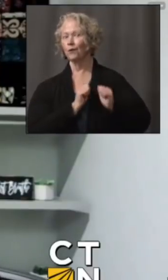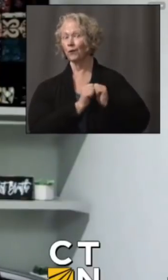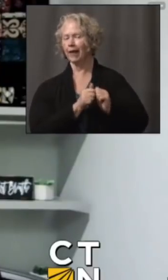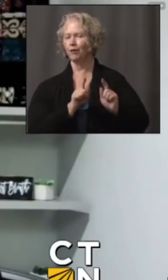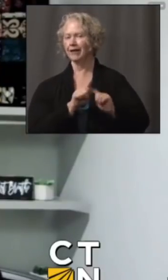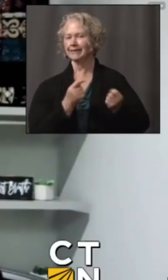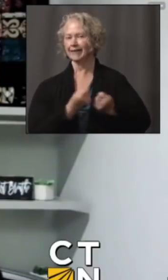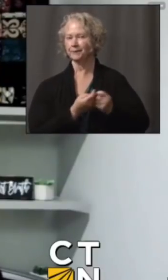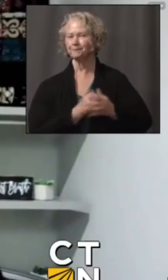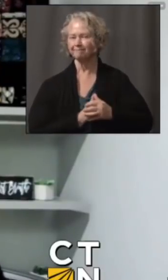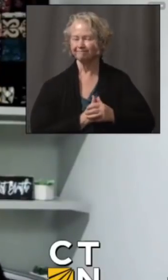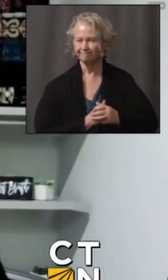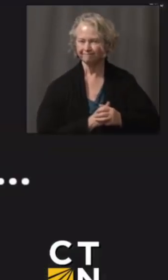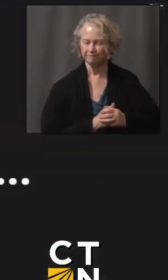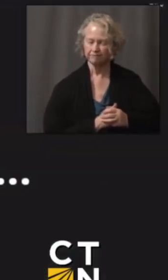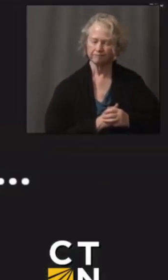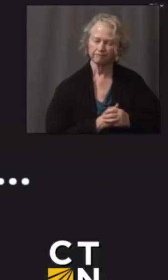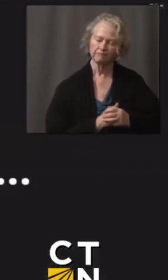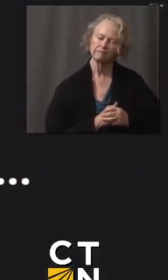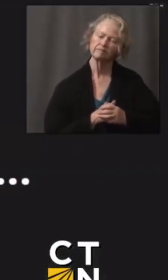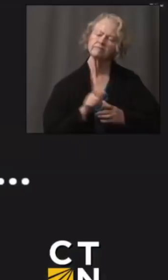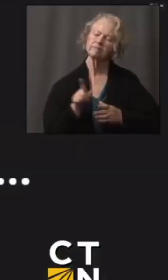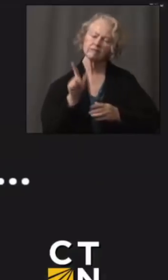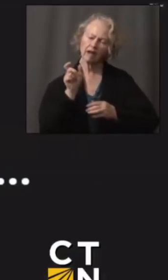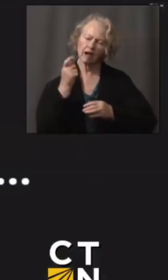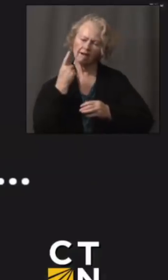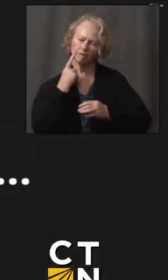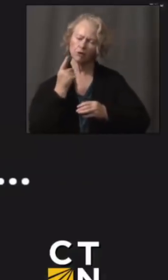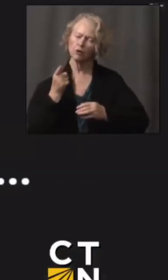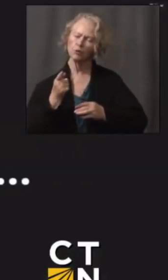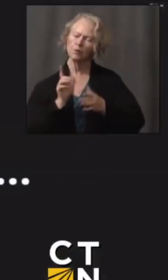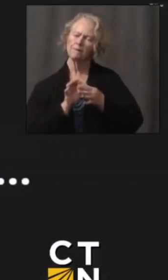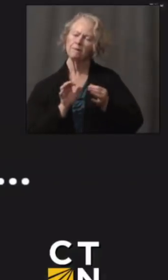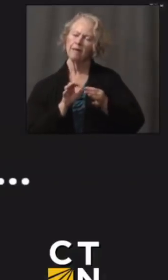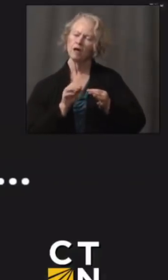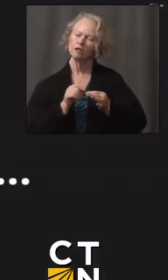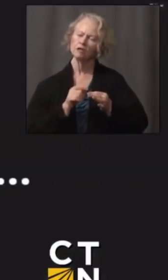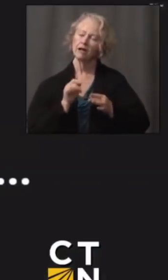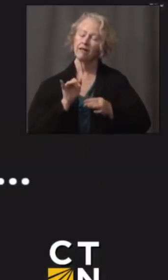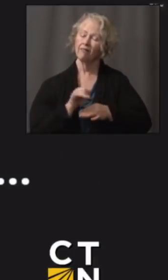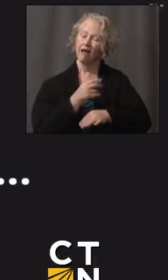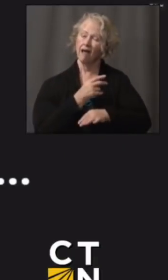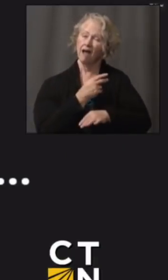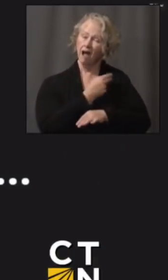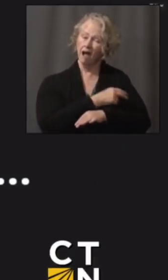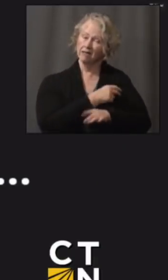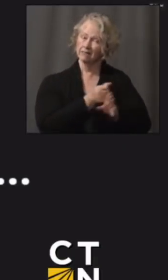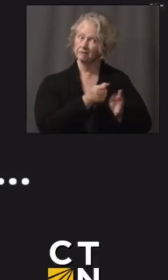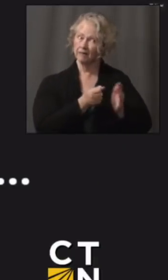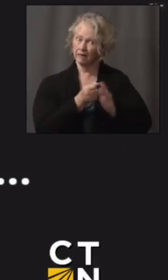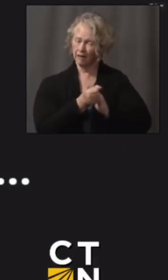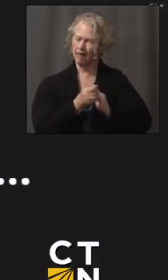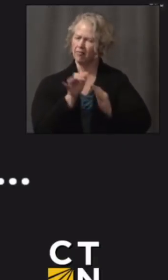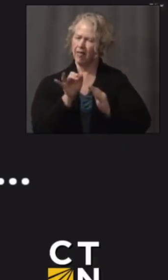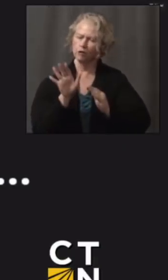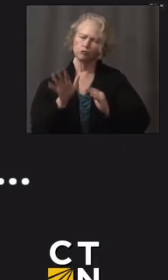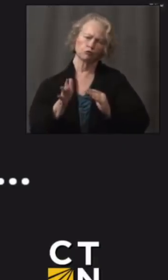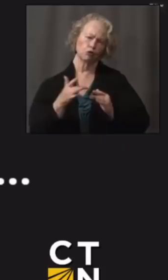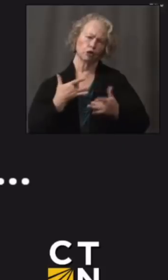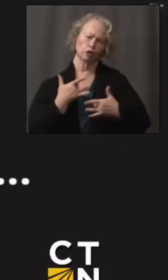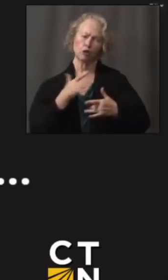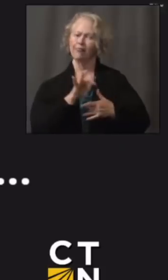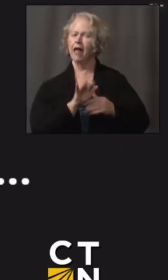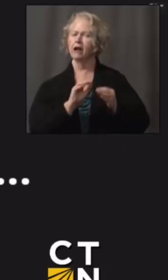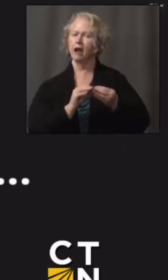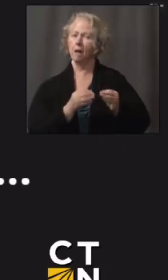process. Governor Lamont, can you talk about, you said that the hospitalizations are the most concerning thing. Are you working now